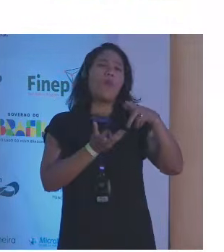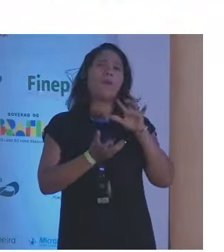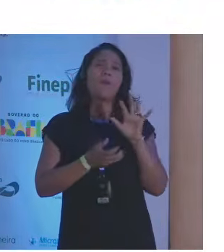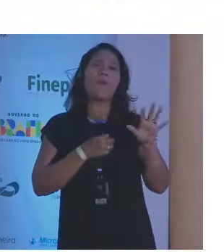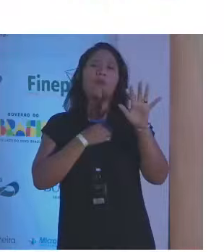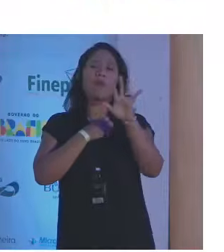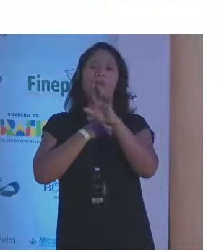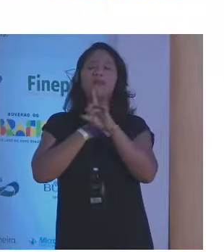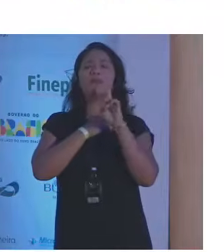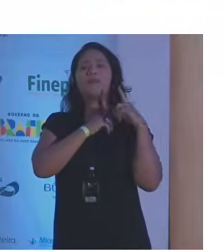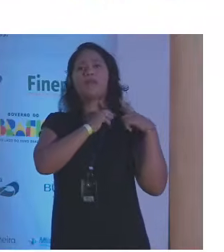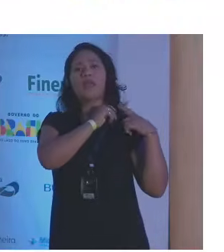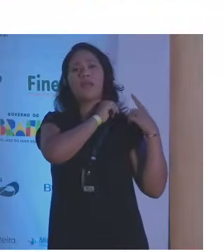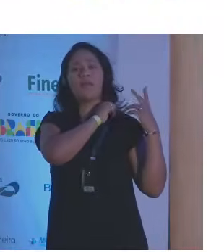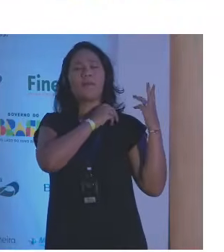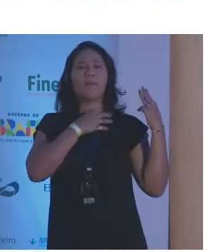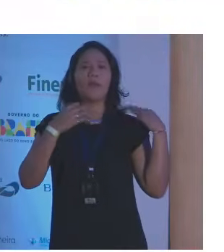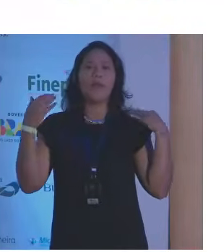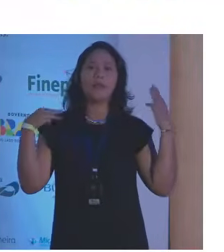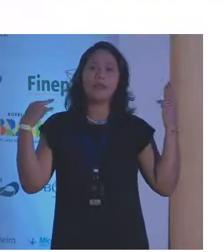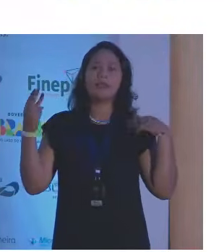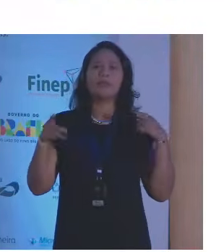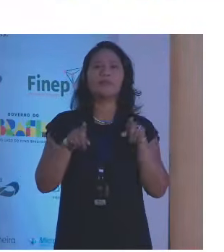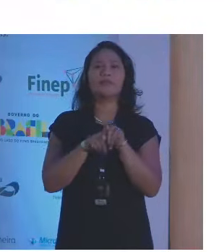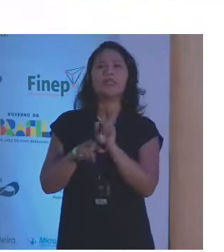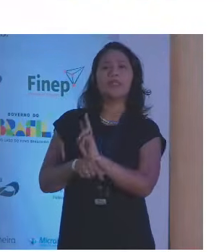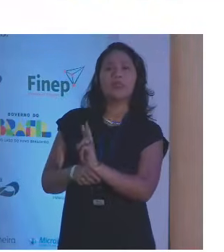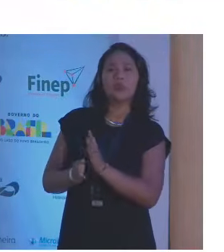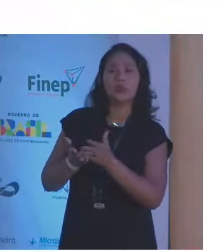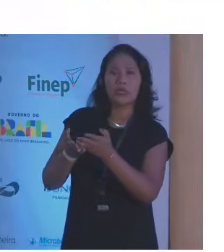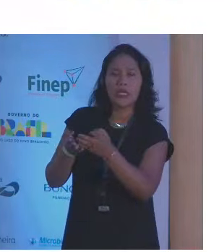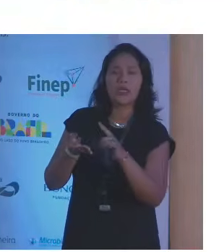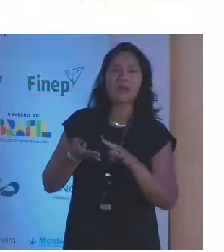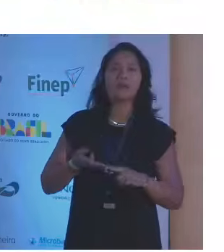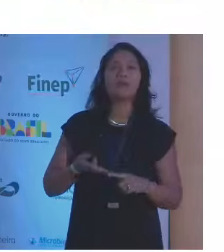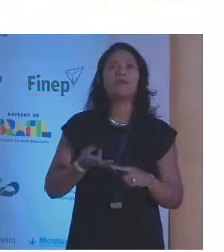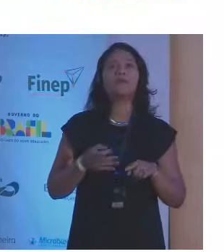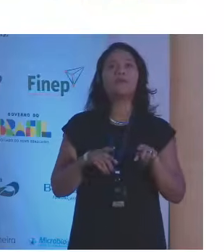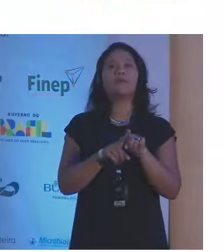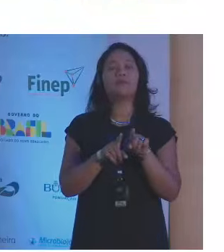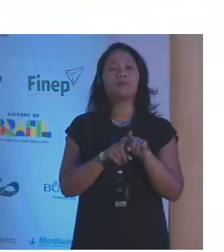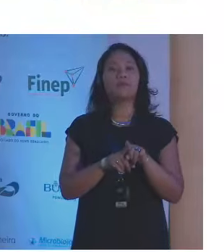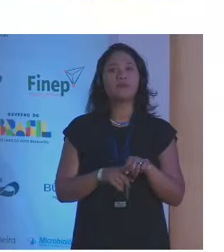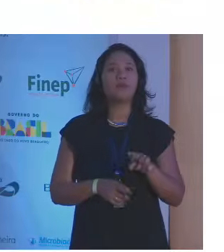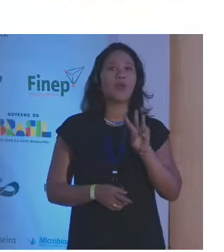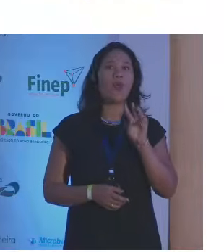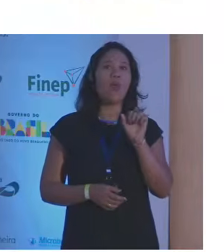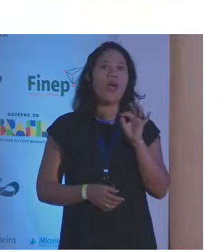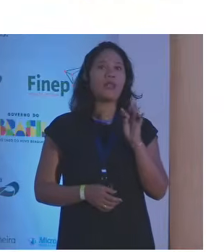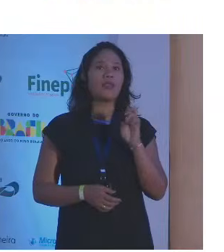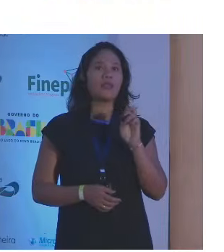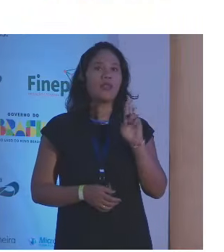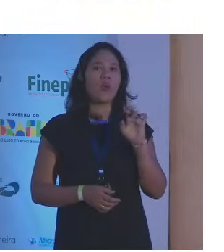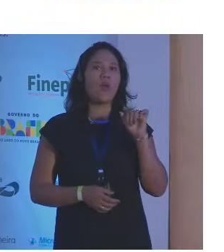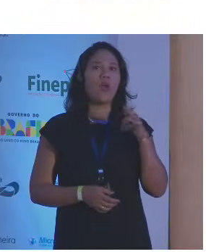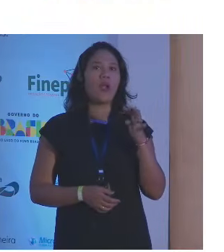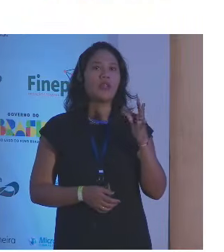are using this, the Coast Guard, they are using this, the water quality, this is a private company, they are using this data. I mean, the one